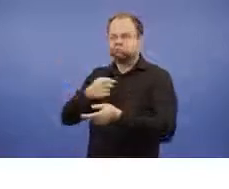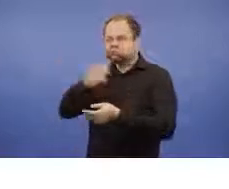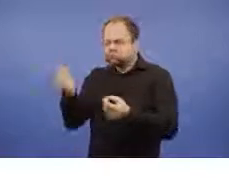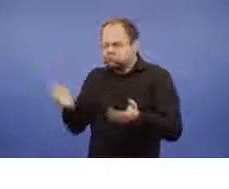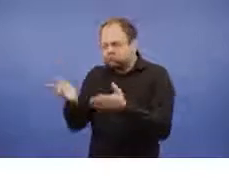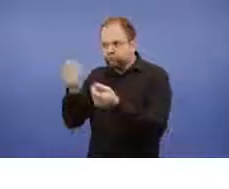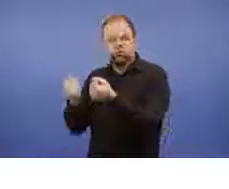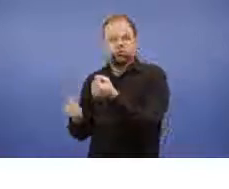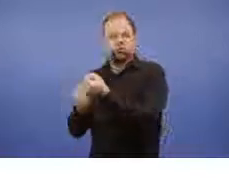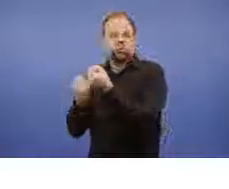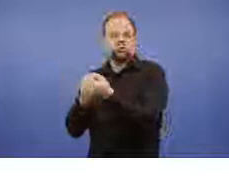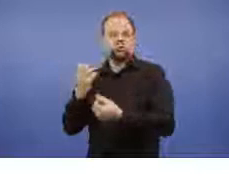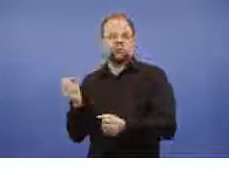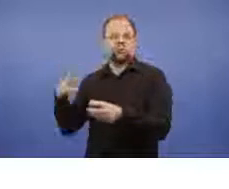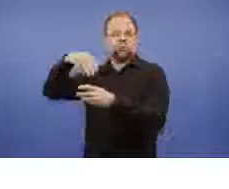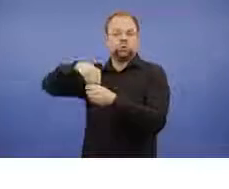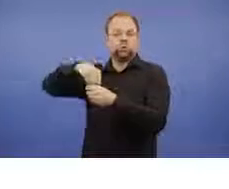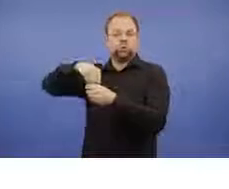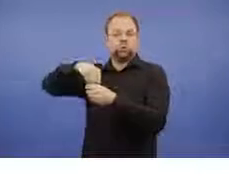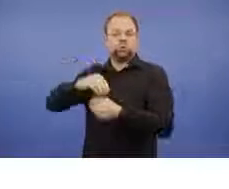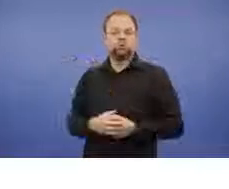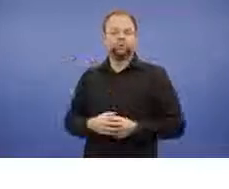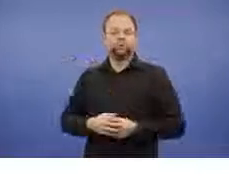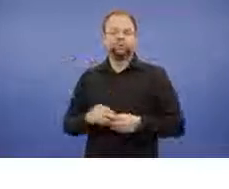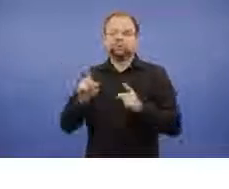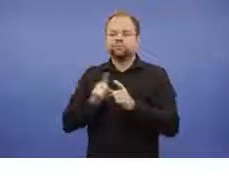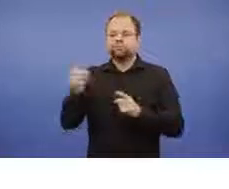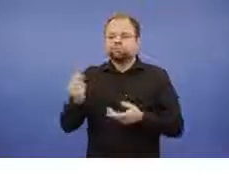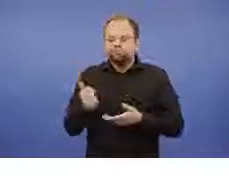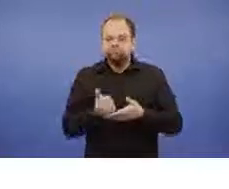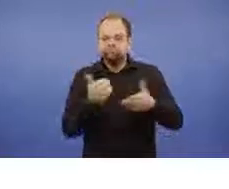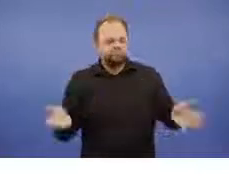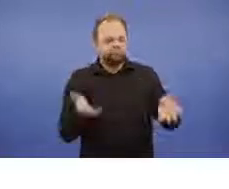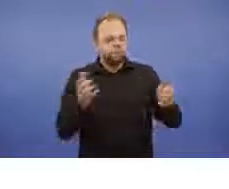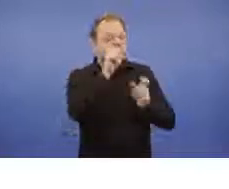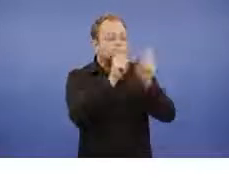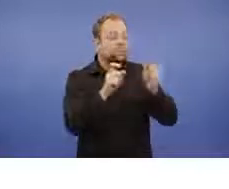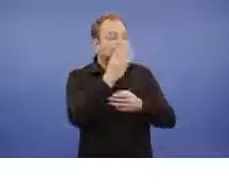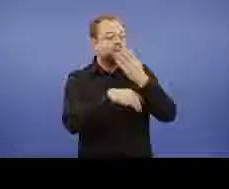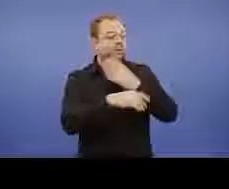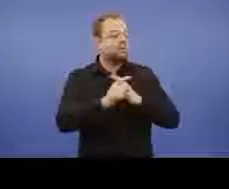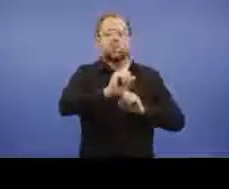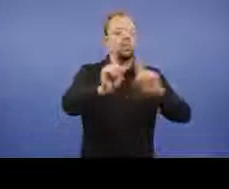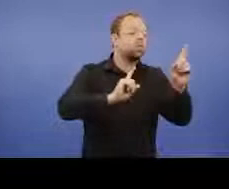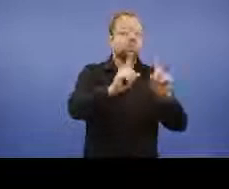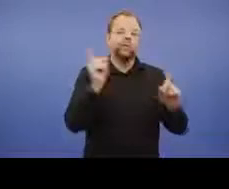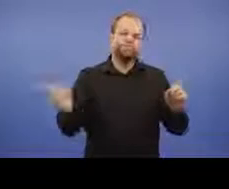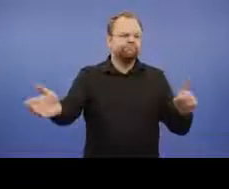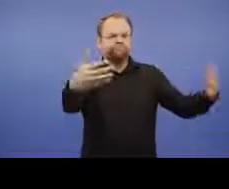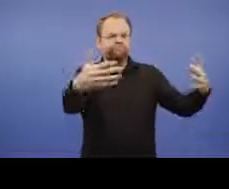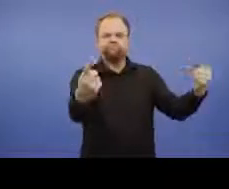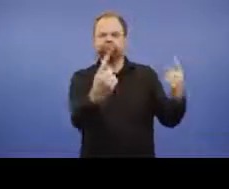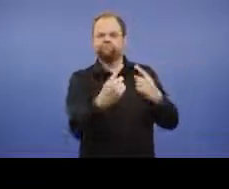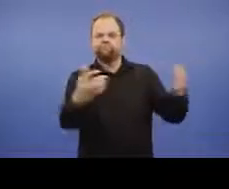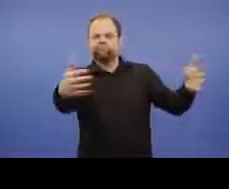raise public awareness about the rights and needs of displaced persons with disabilities.